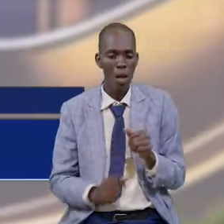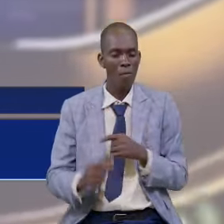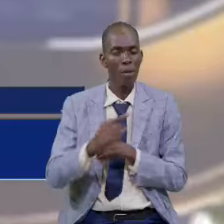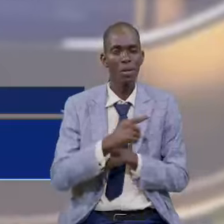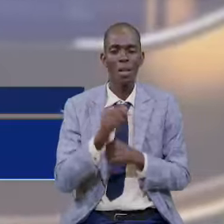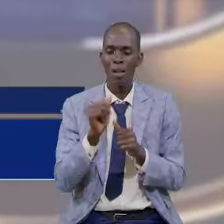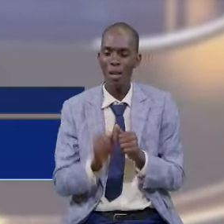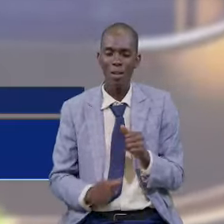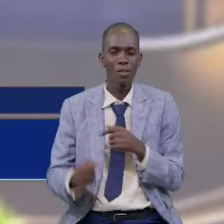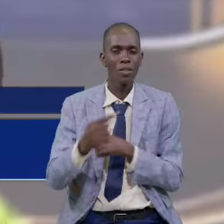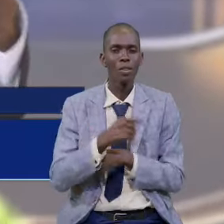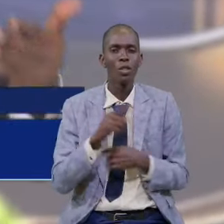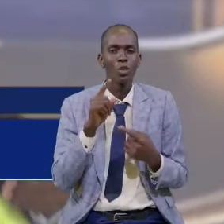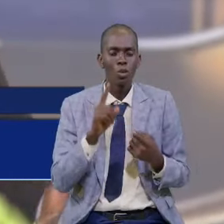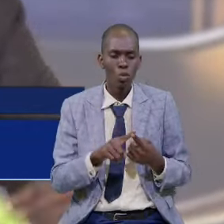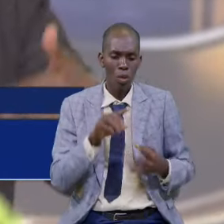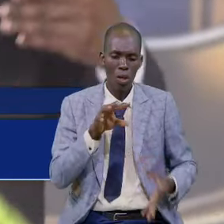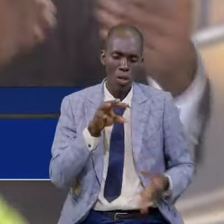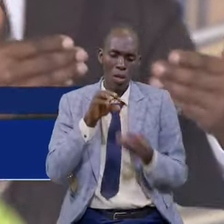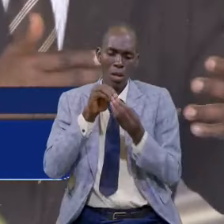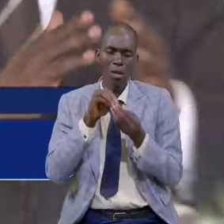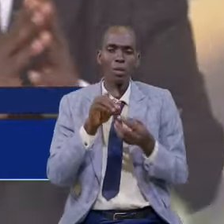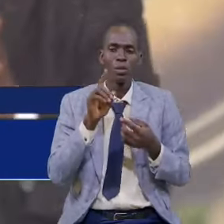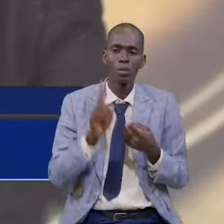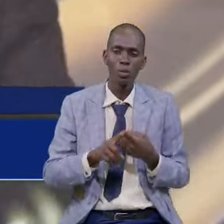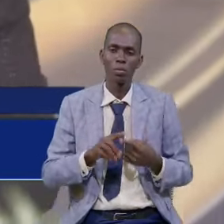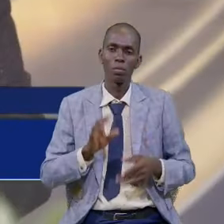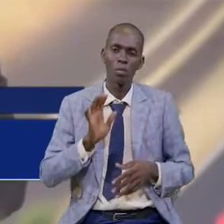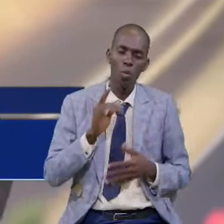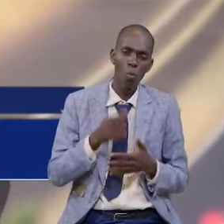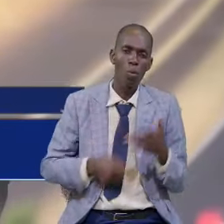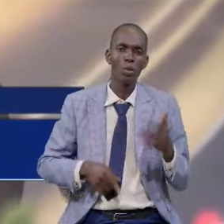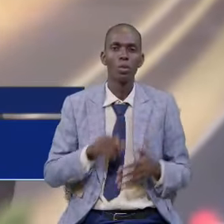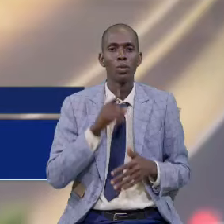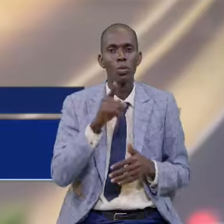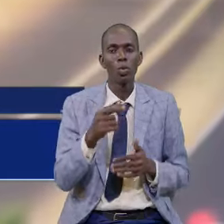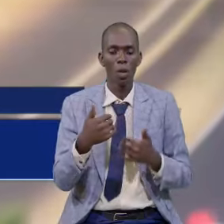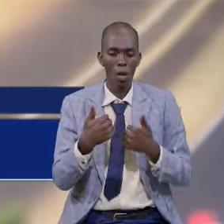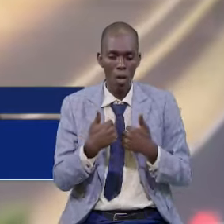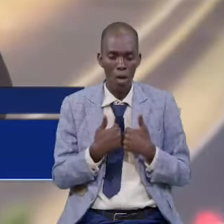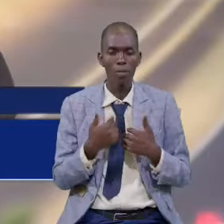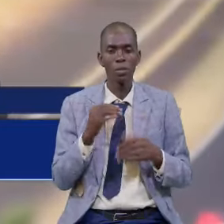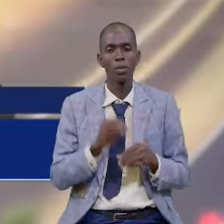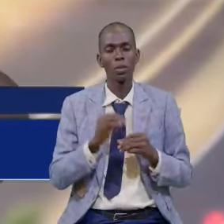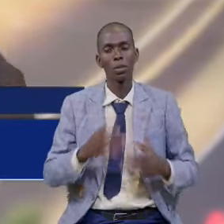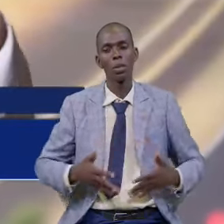every day to contribute to what you have in life to do.